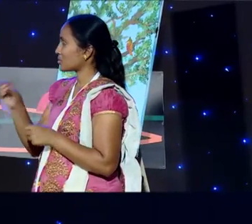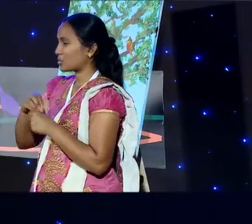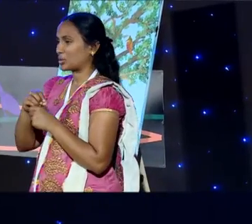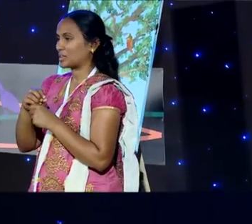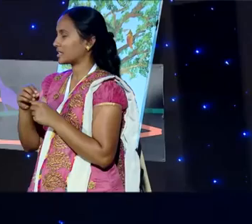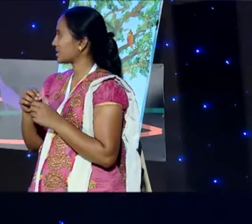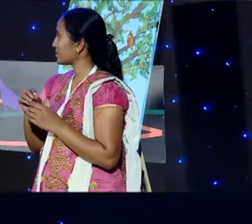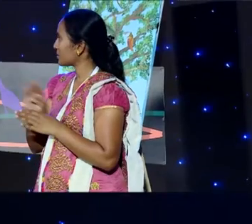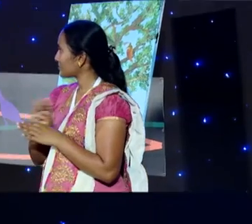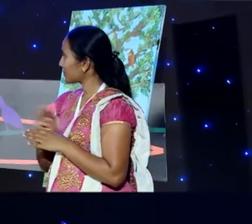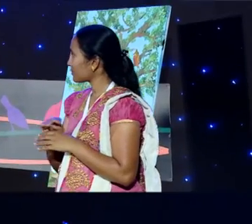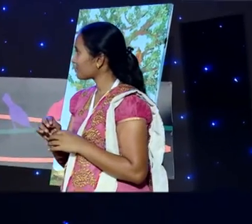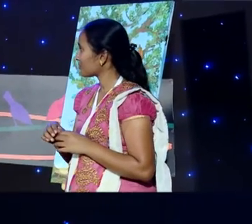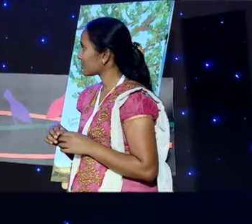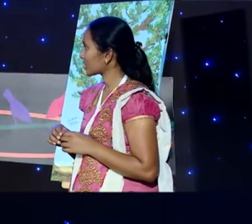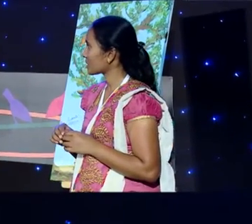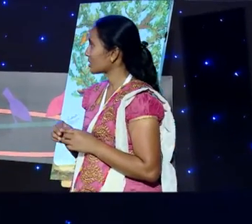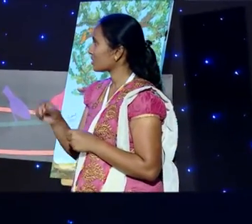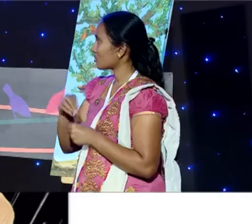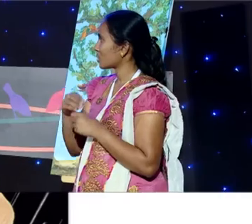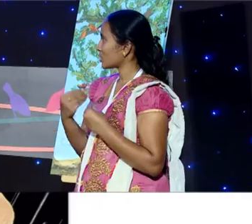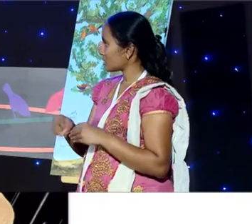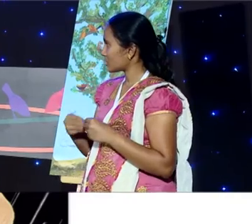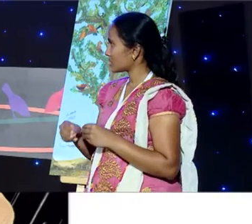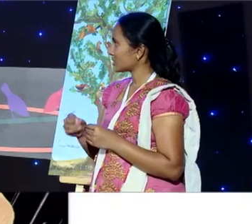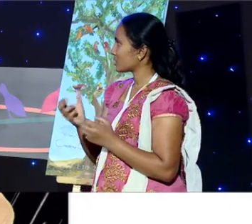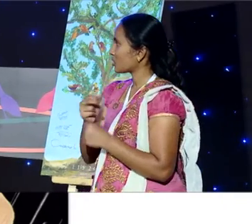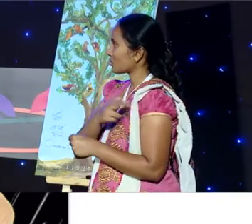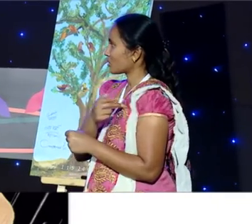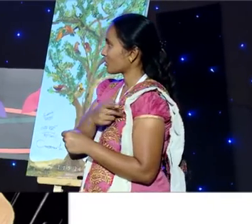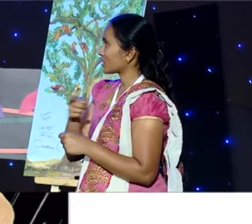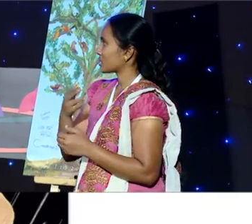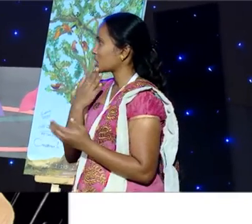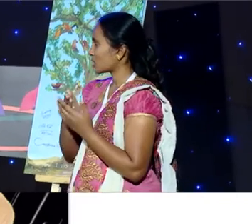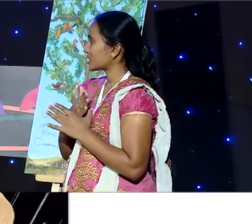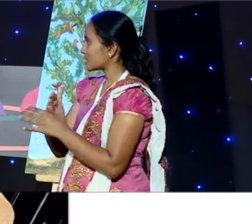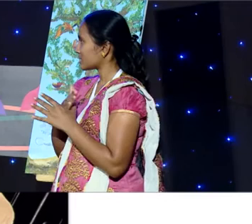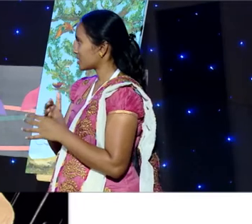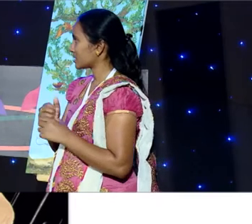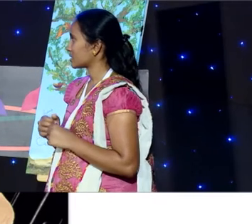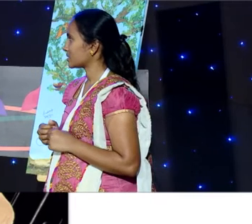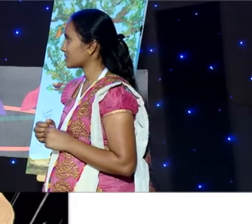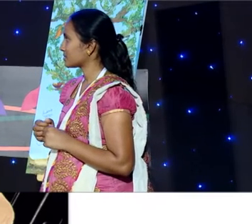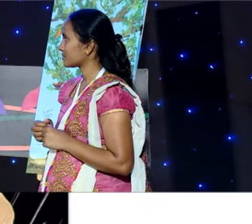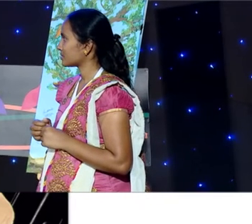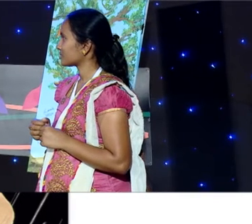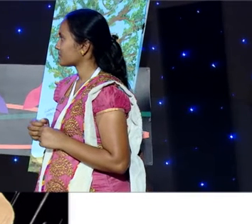other. You know, one guy came in, he was super confused. He looks at the volunteer and he says, that's a nice shirt. It was a Karma Kitchen shirt. He